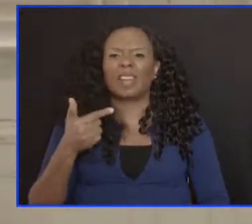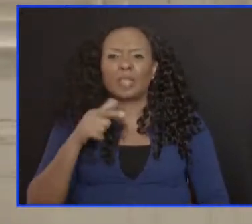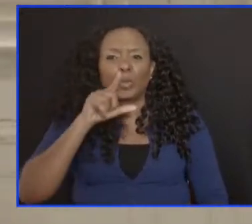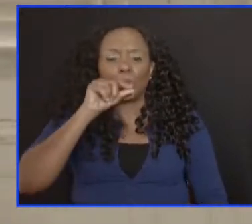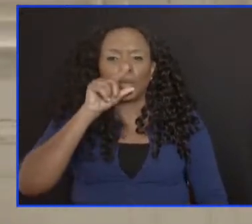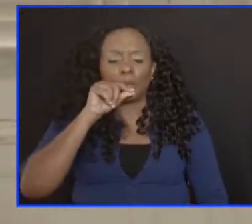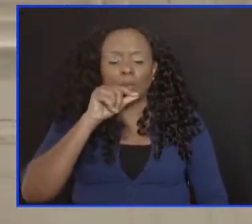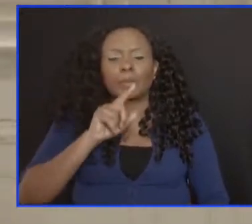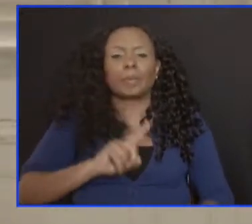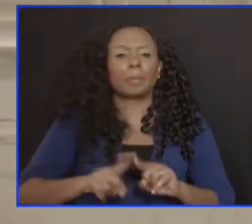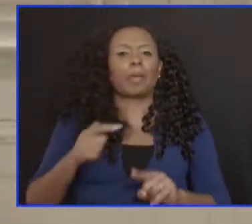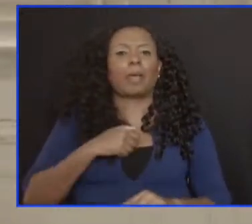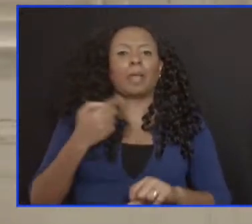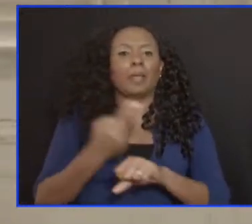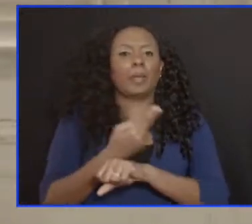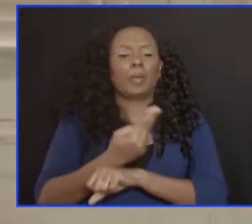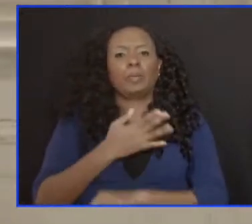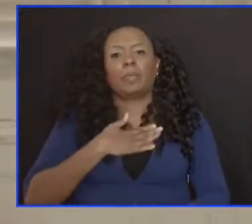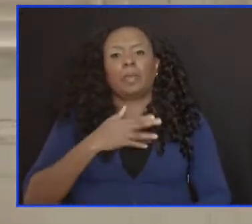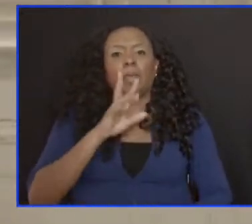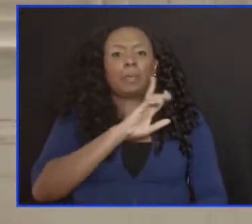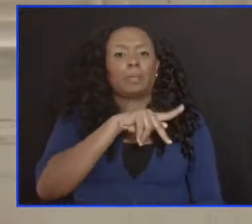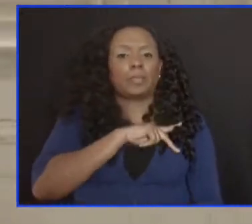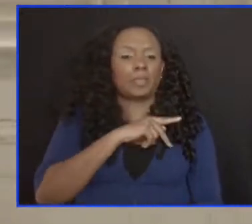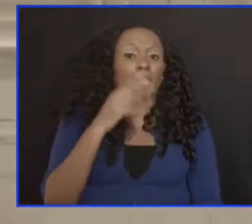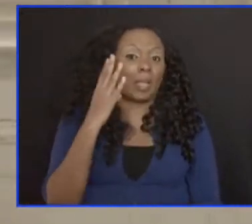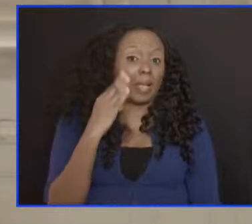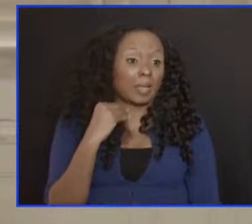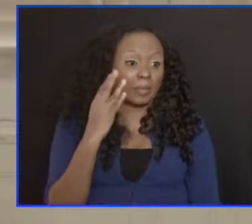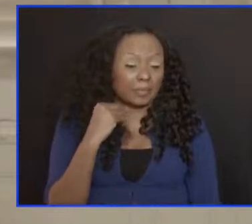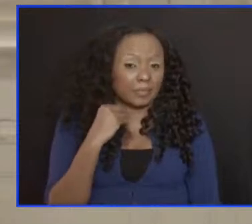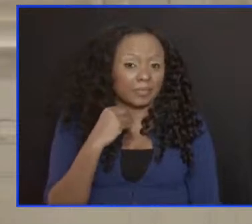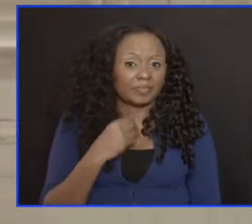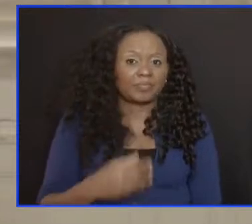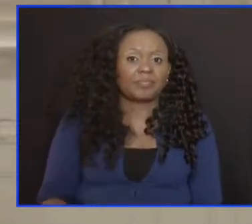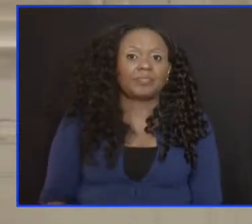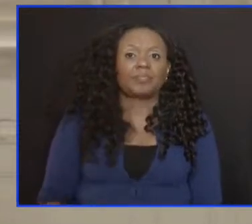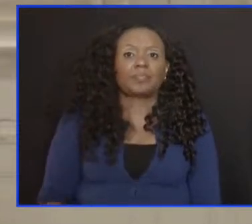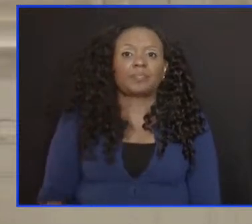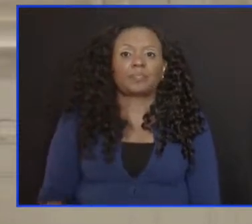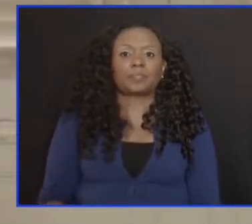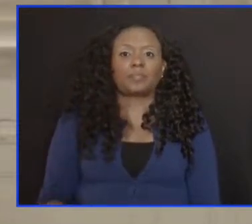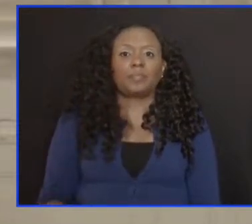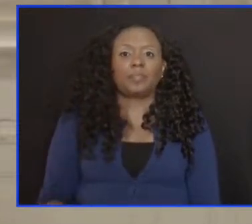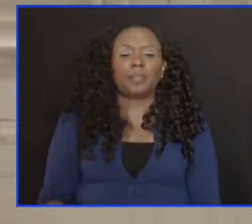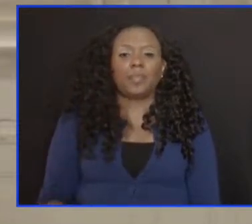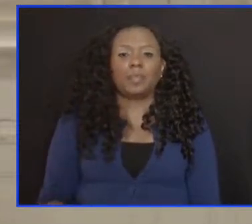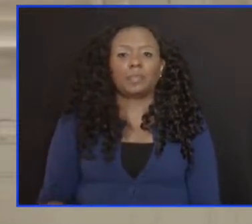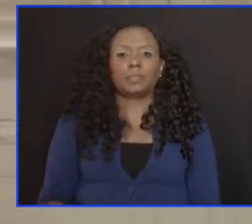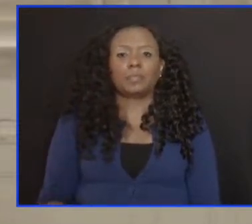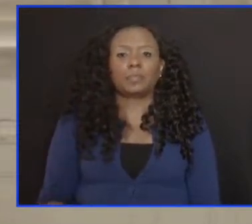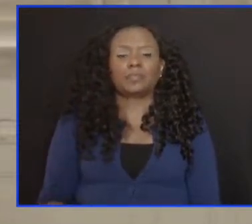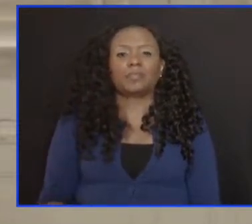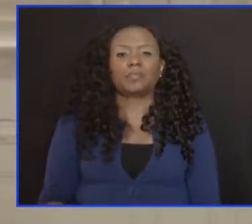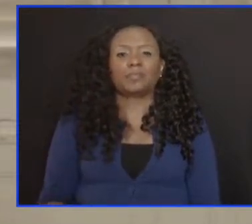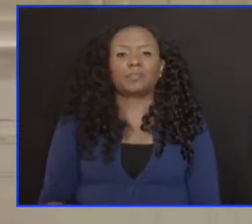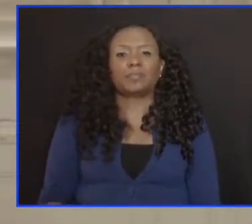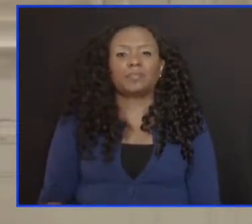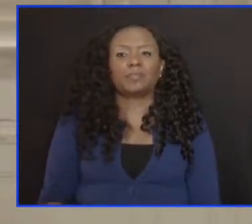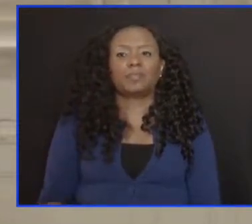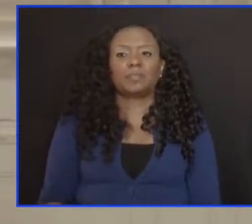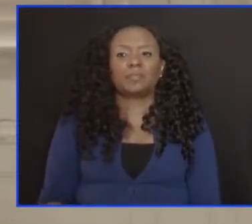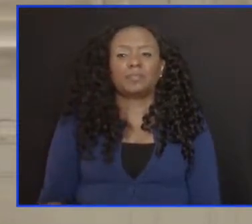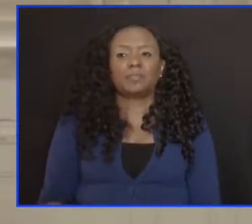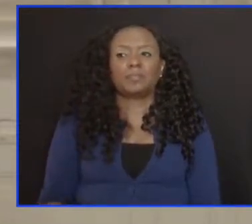own personal experience sometimes to bring across points. I think for most of you, and I look directly